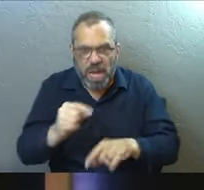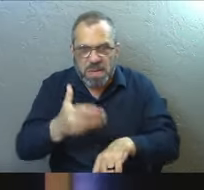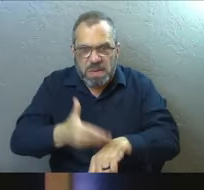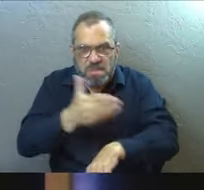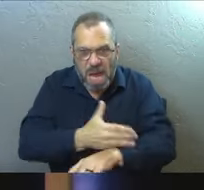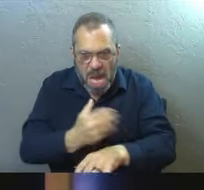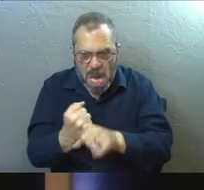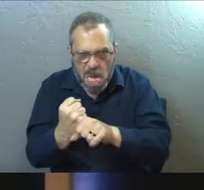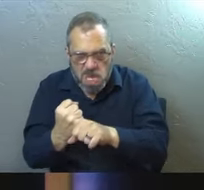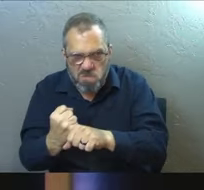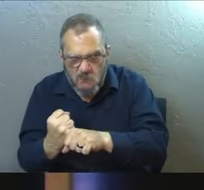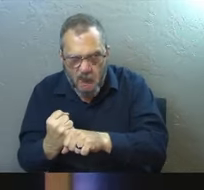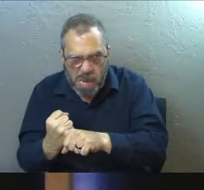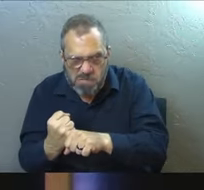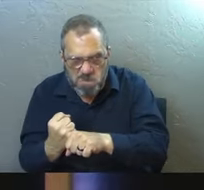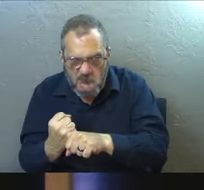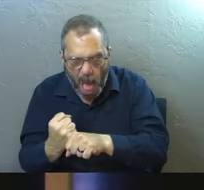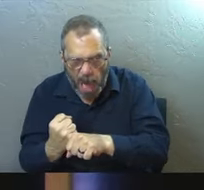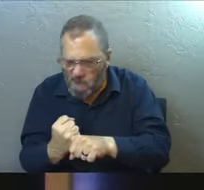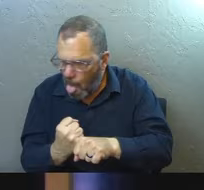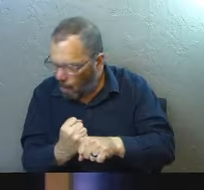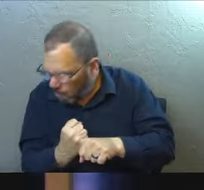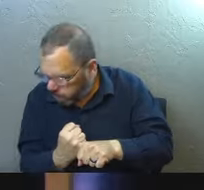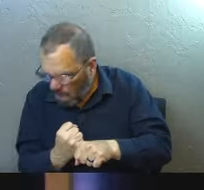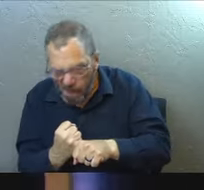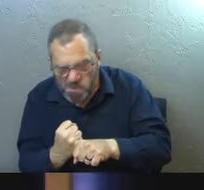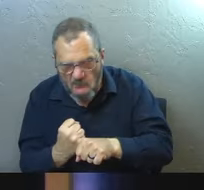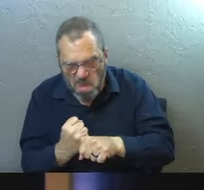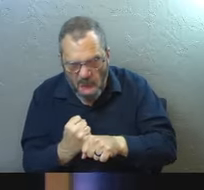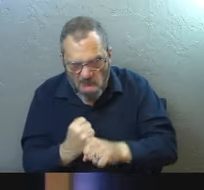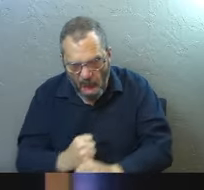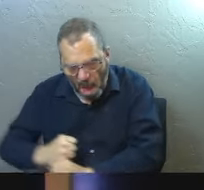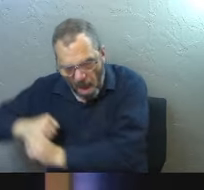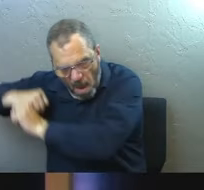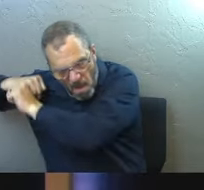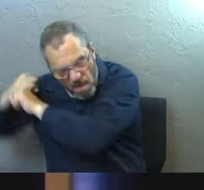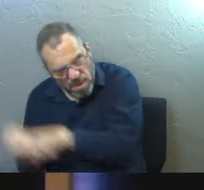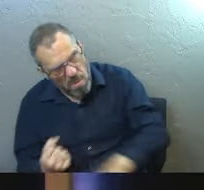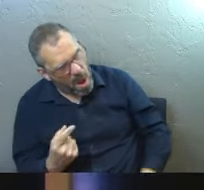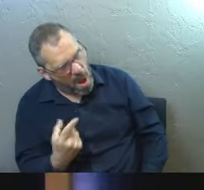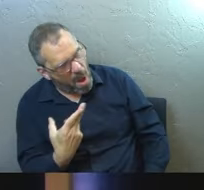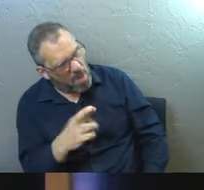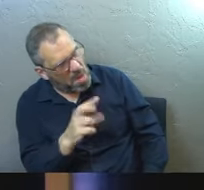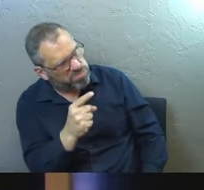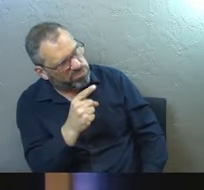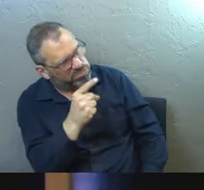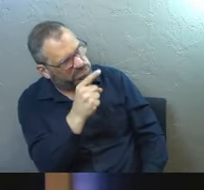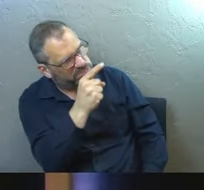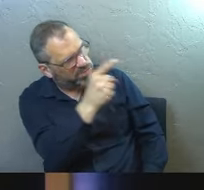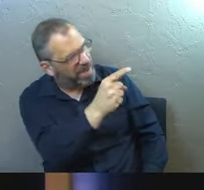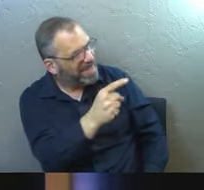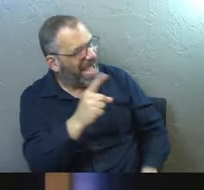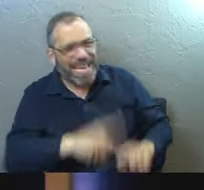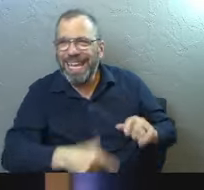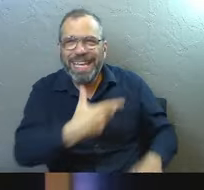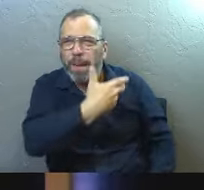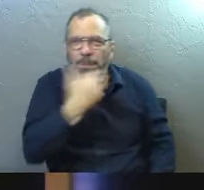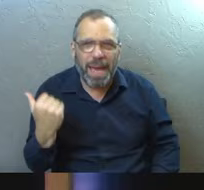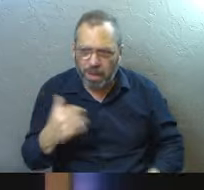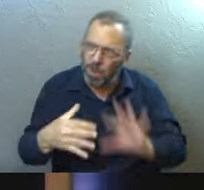better at it to where he can actually do it well. And that's how we need to be as followers of Jesus. Like, I can't just try to get better